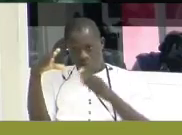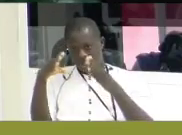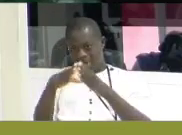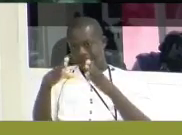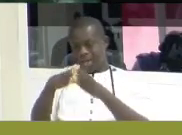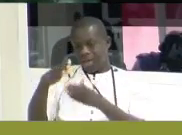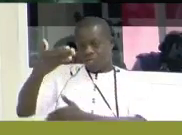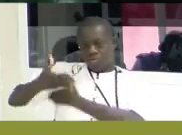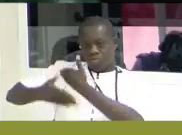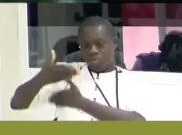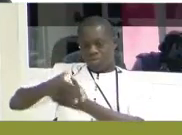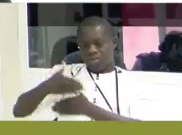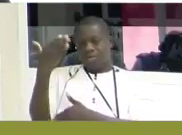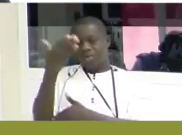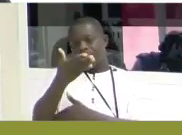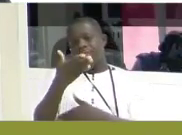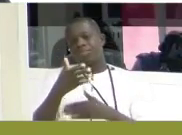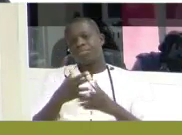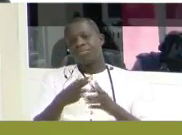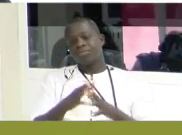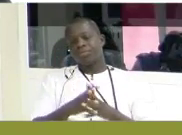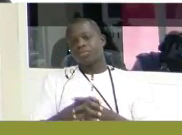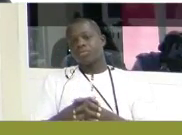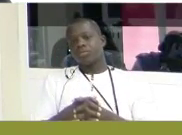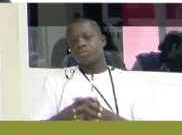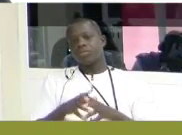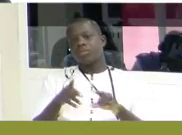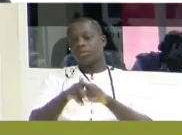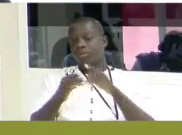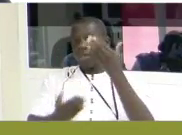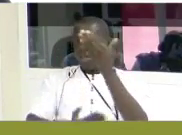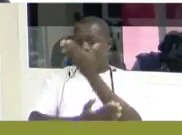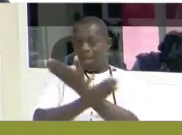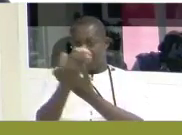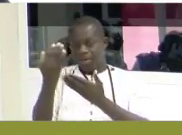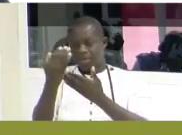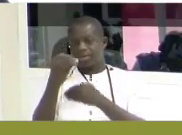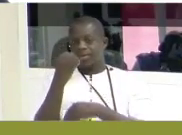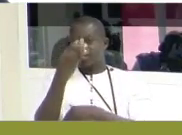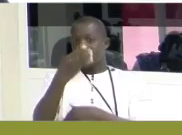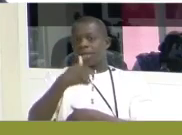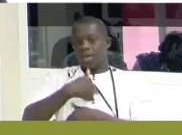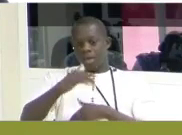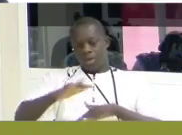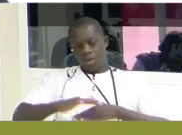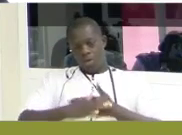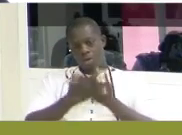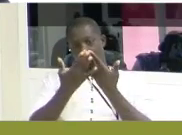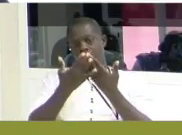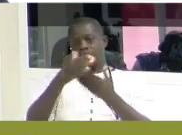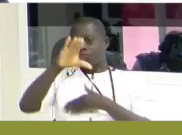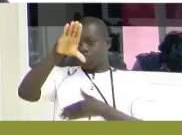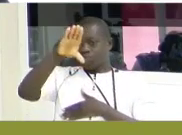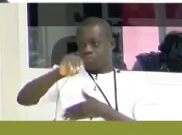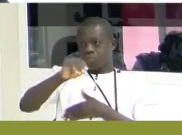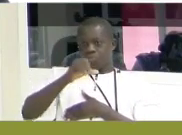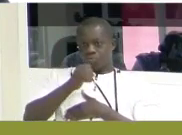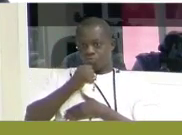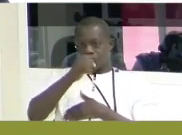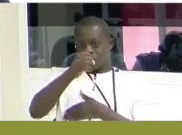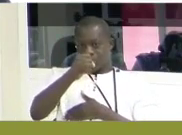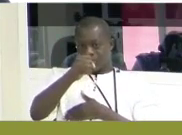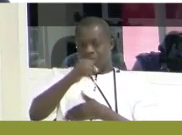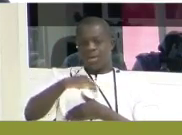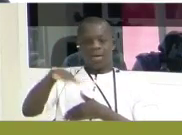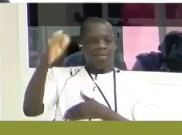there. Yes, as I said earlier on, I have this passion to become a journalist way back in Gambia High School.